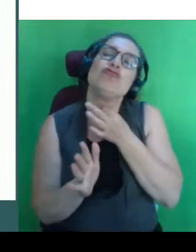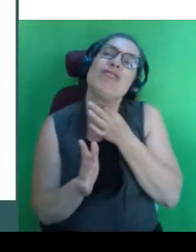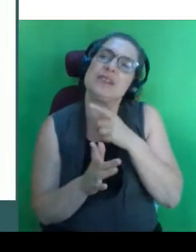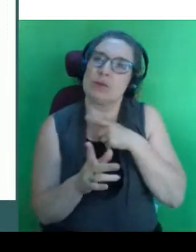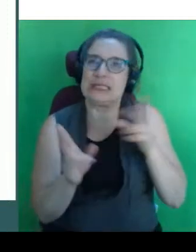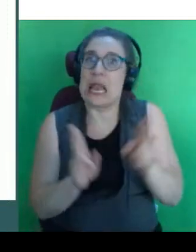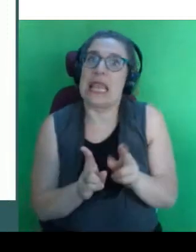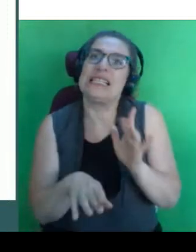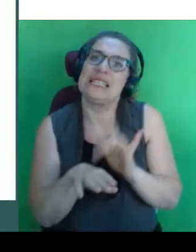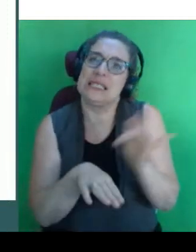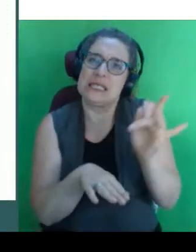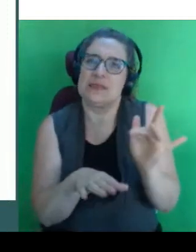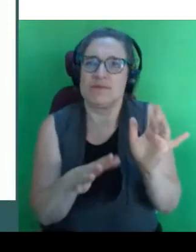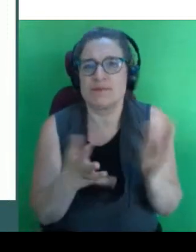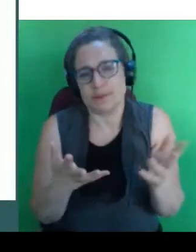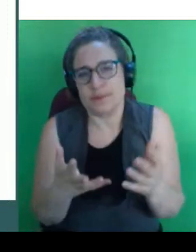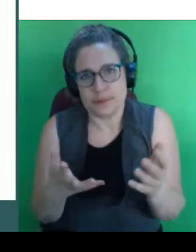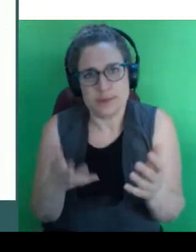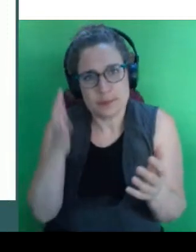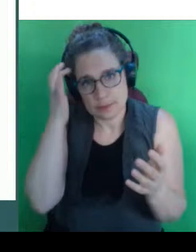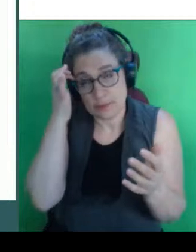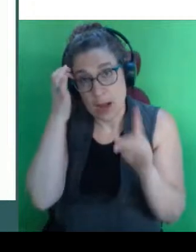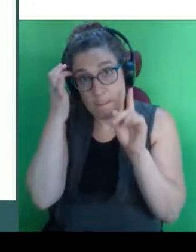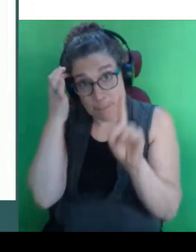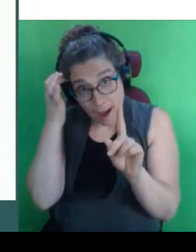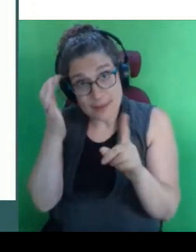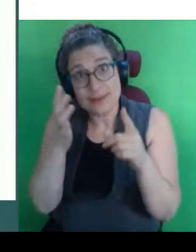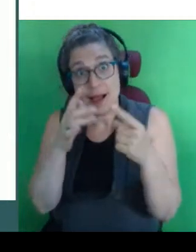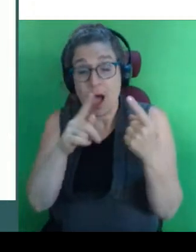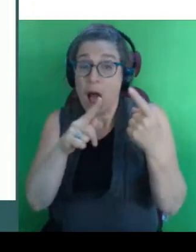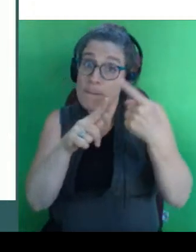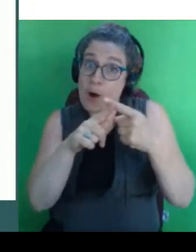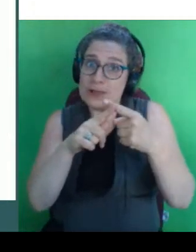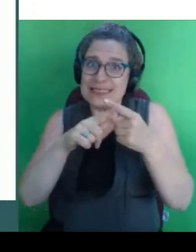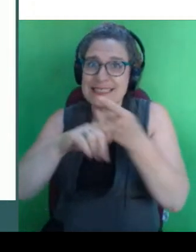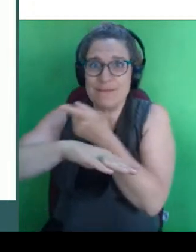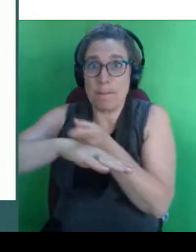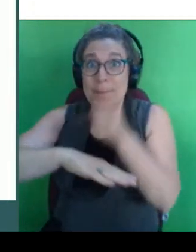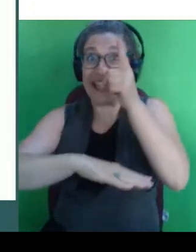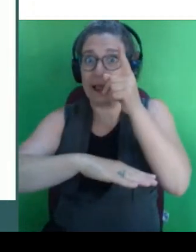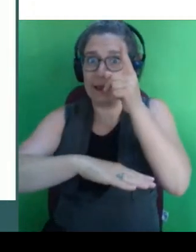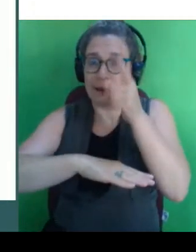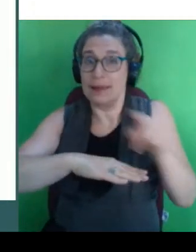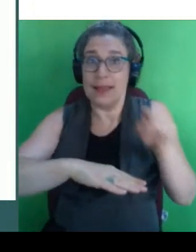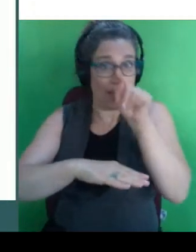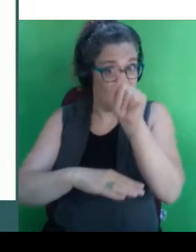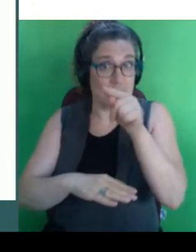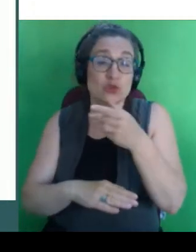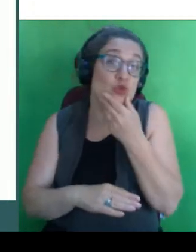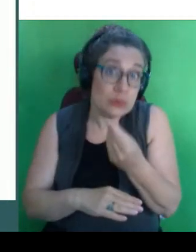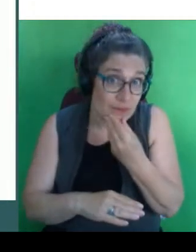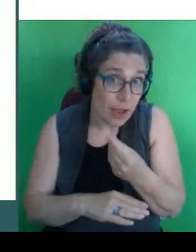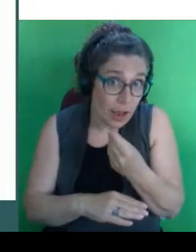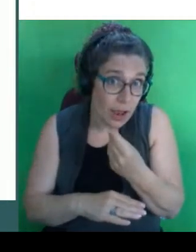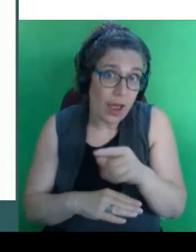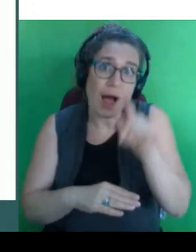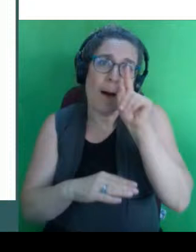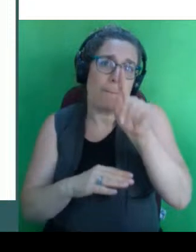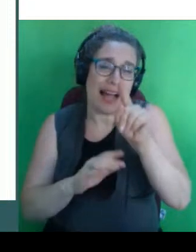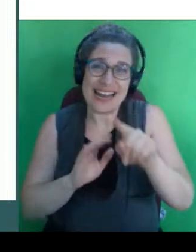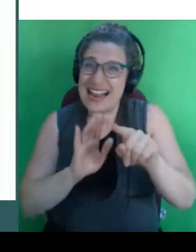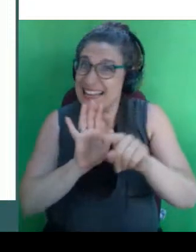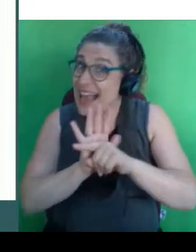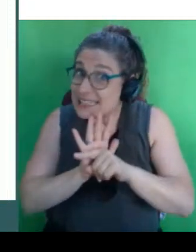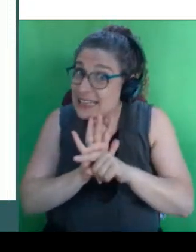then the other thing, a positive peak is very useful, but negative does not completely rule